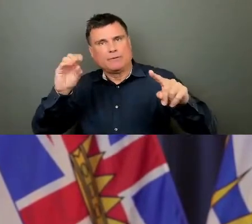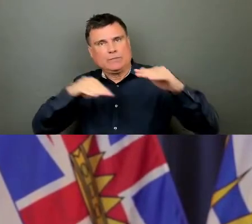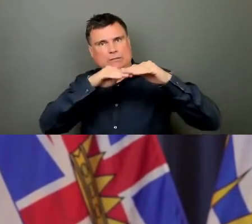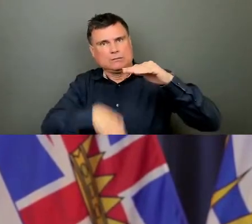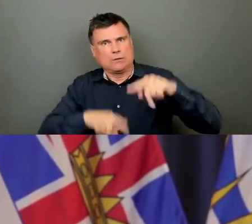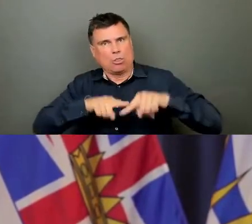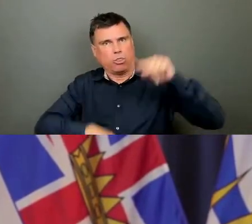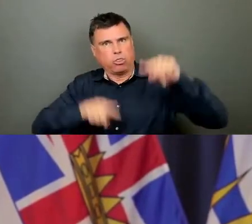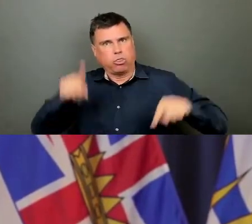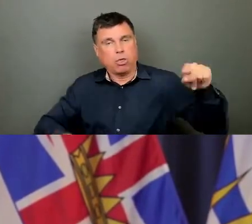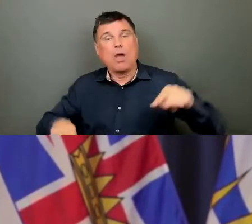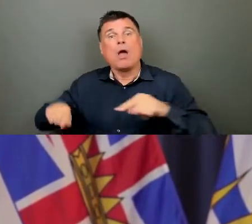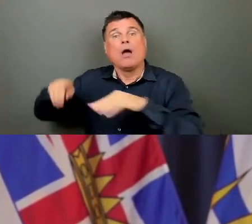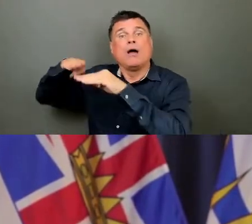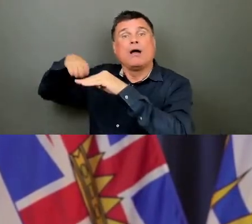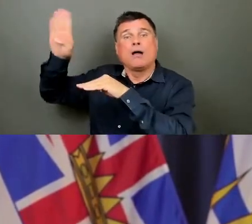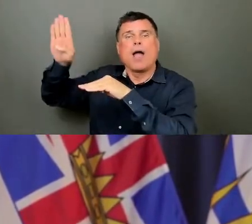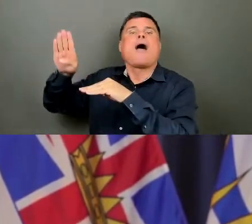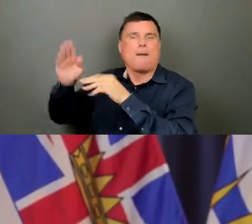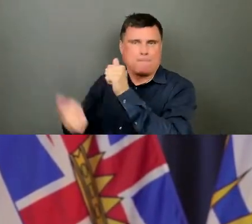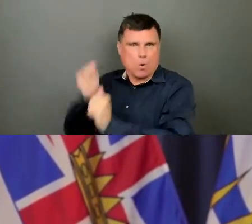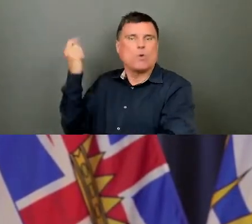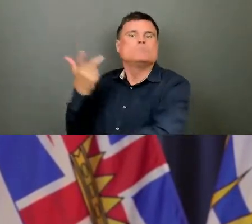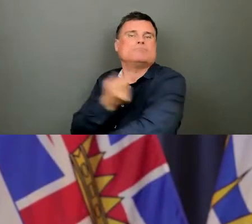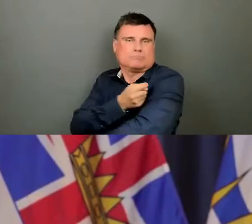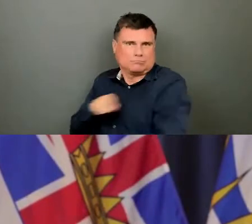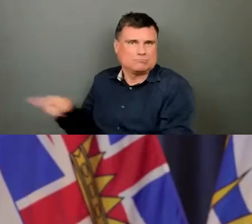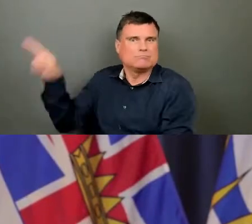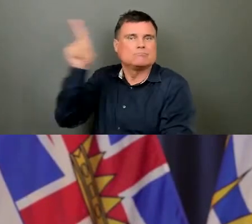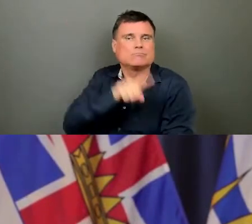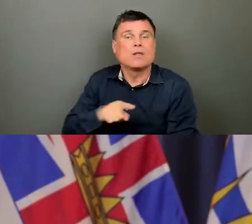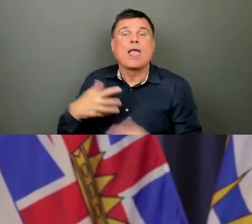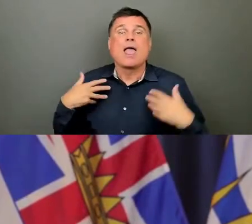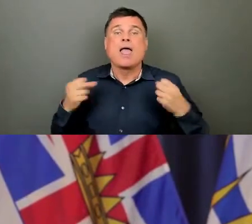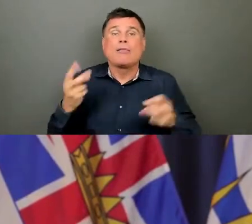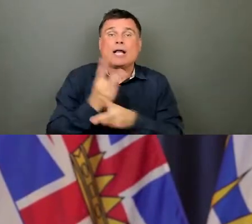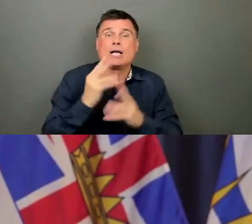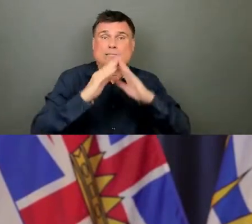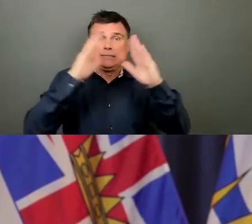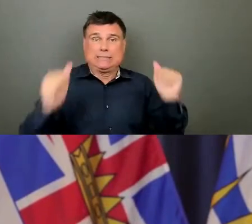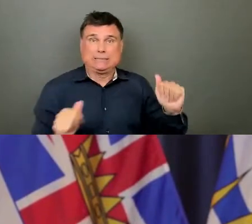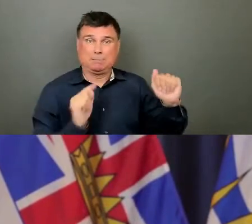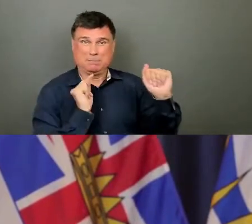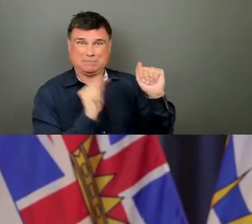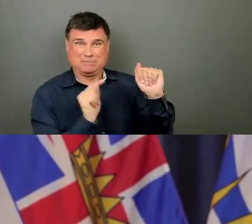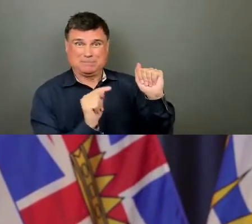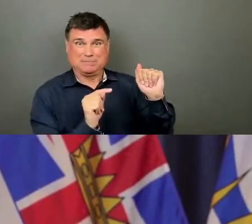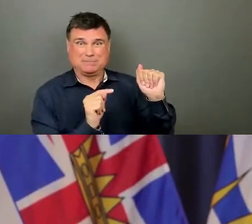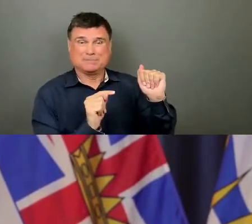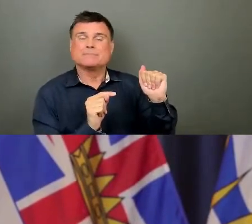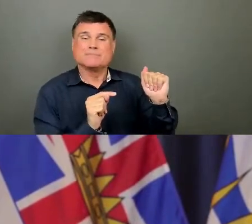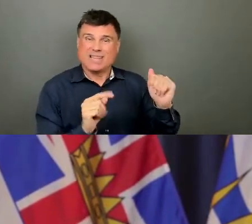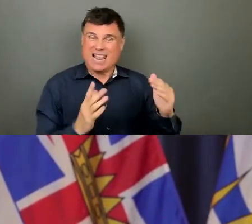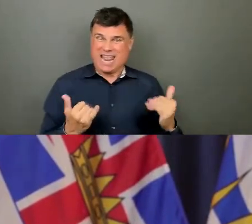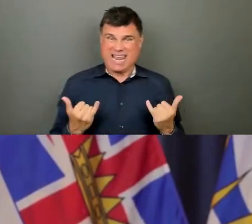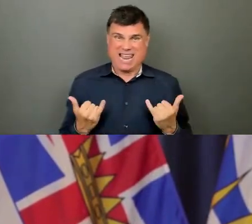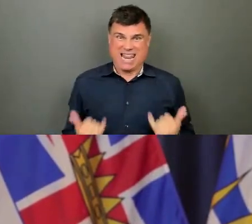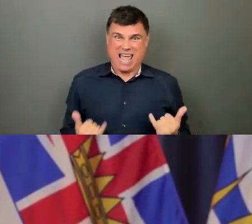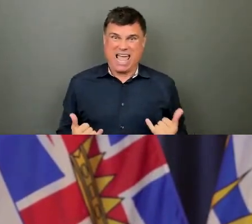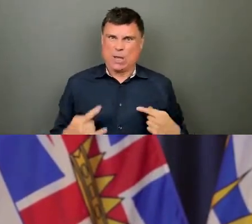I think that the point we make about our healthcare system is that one of the reasons why we're building so many new